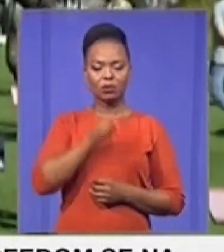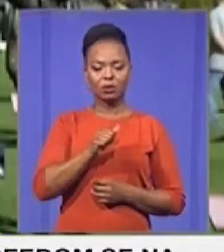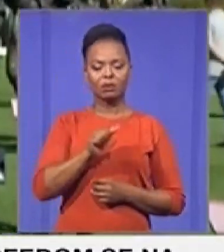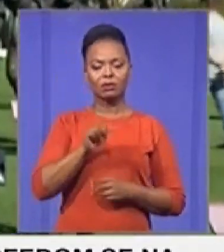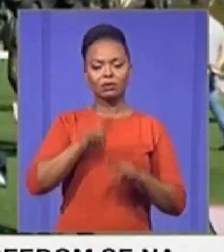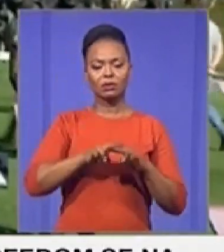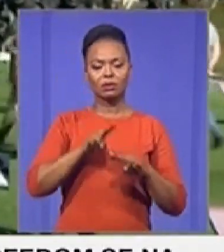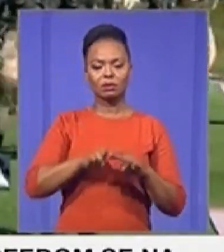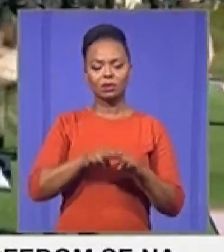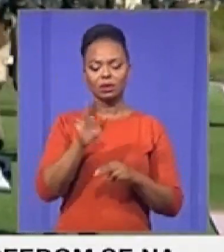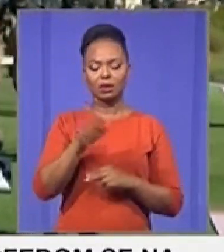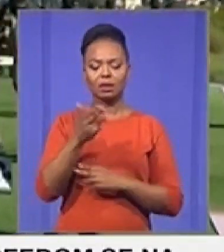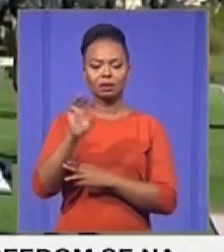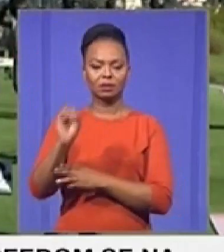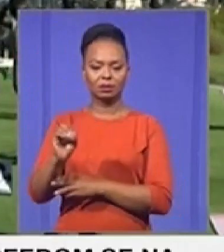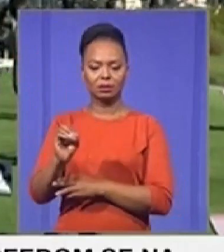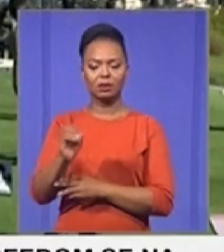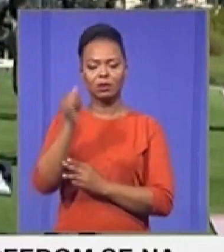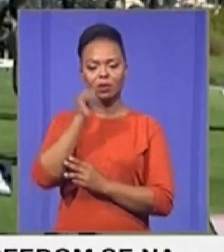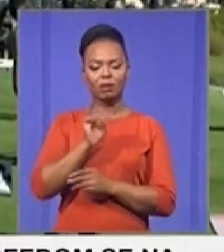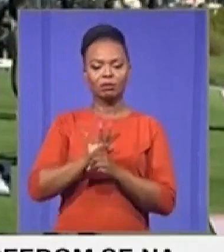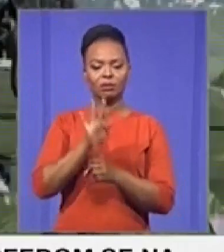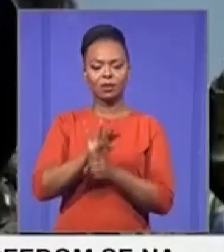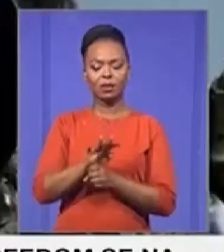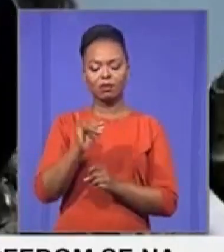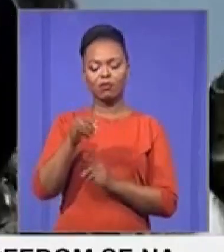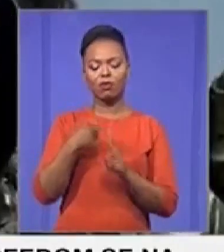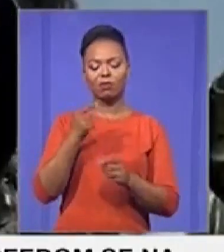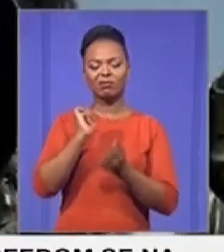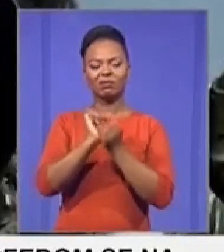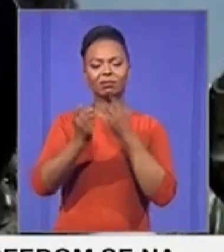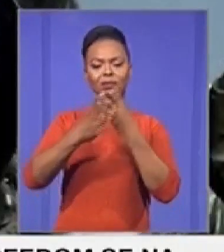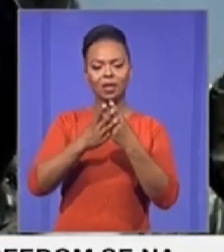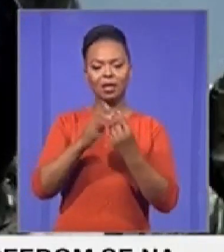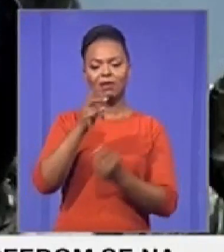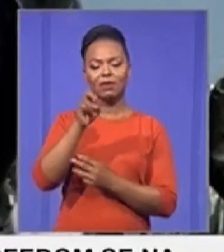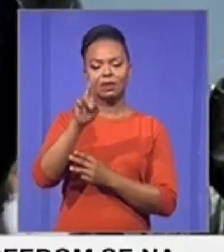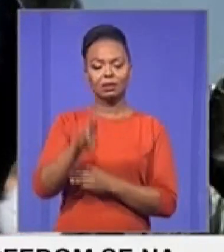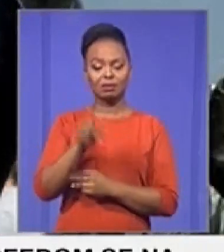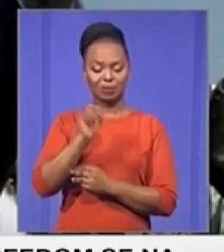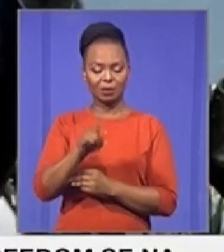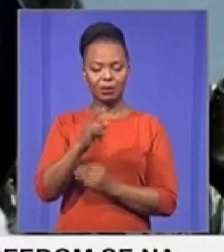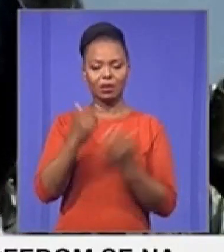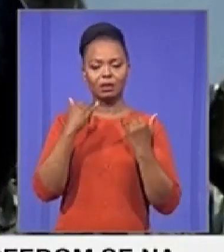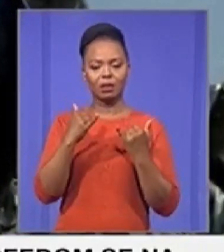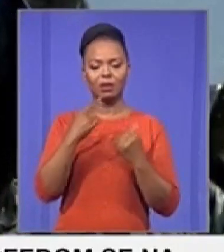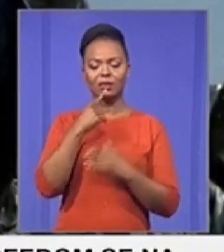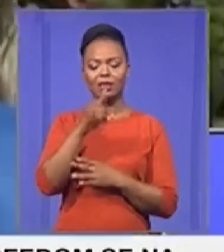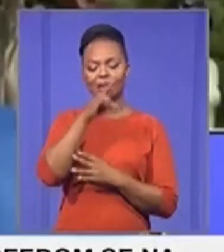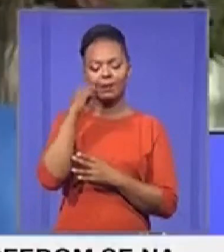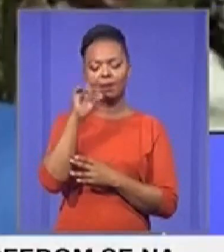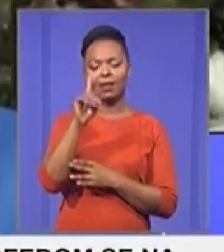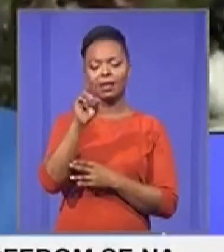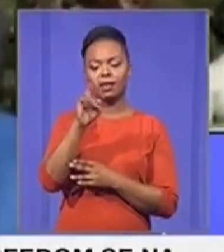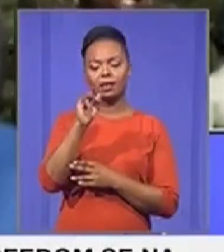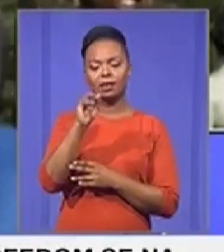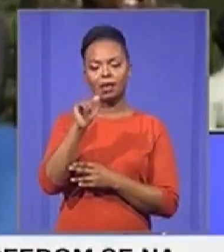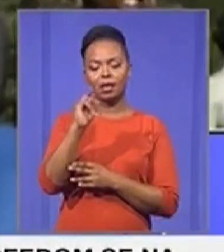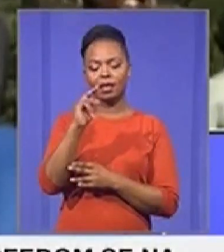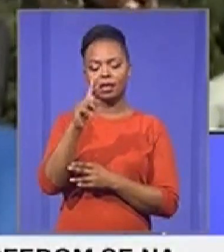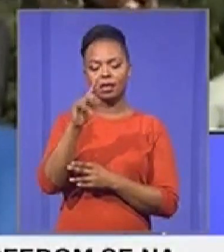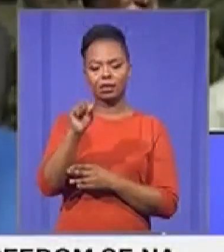Hlakola 1990 ho tswa tjhankaneng ya Victor Verster Epal eo ha jwale e tsejwang ka Drakenstein. I said to him, you